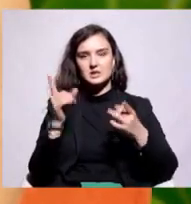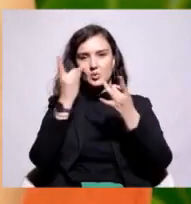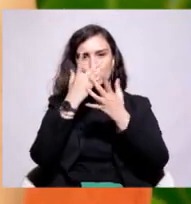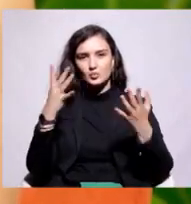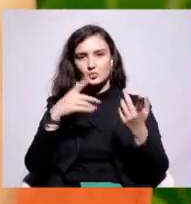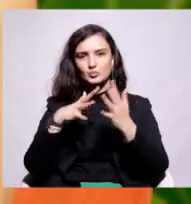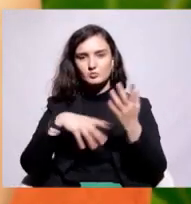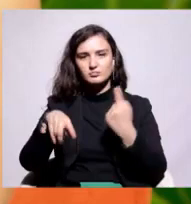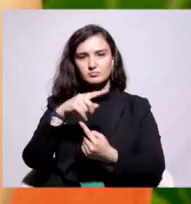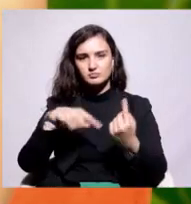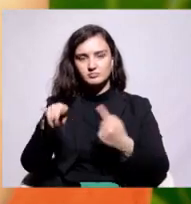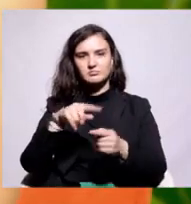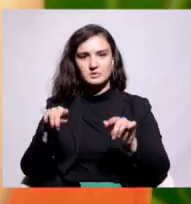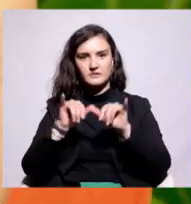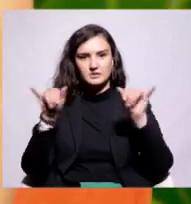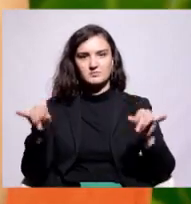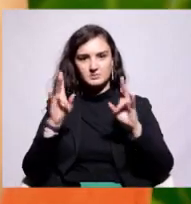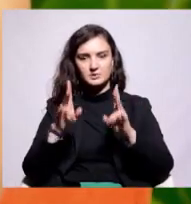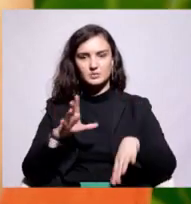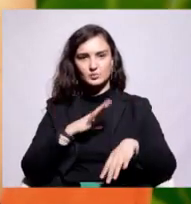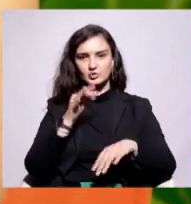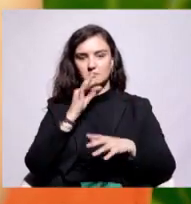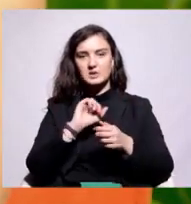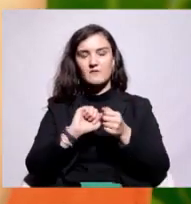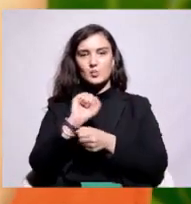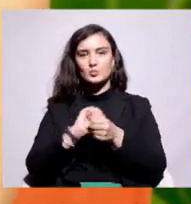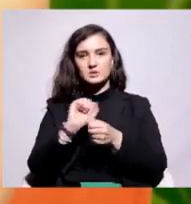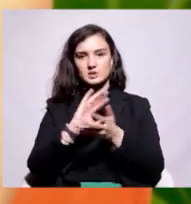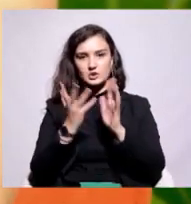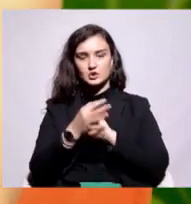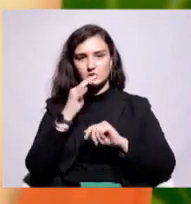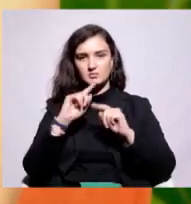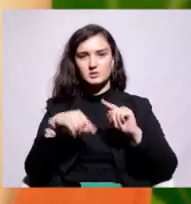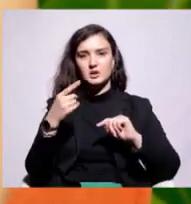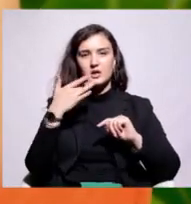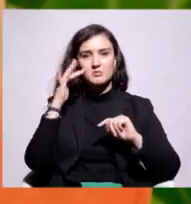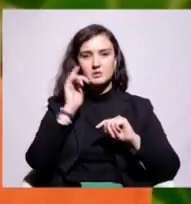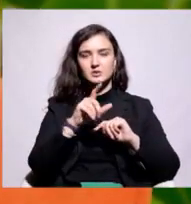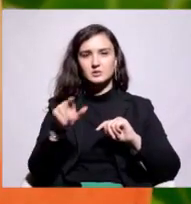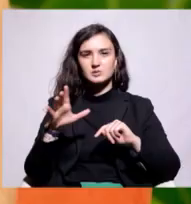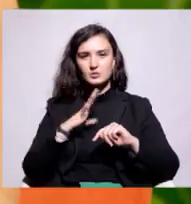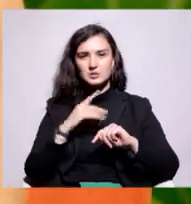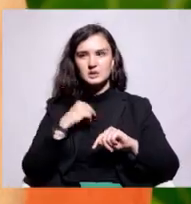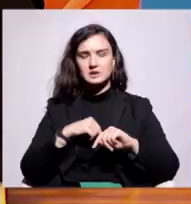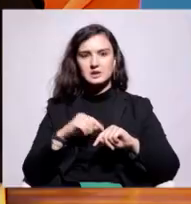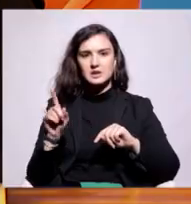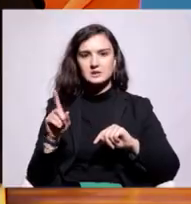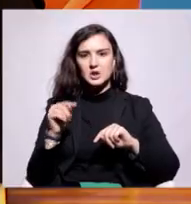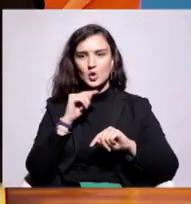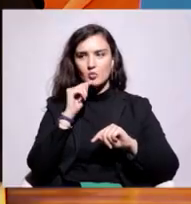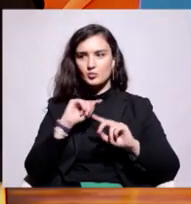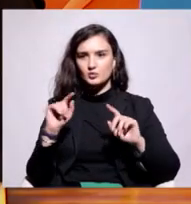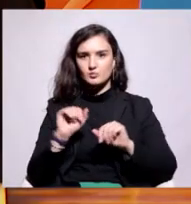agricultural developments that happened after the revolution. So most Americans were enthusiastic about the booming